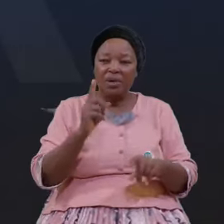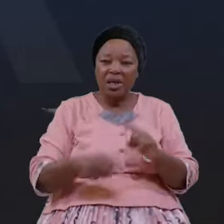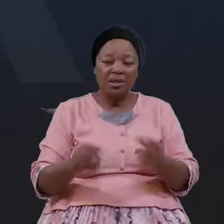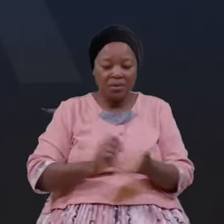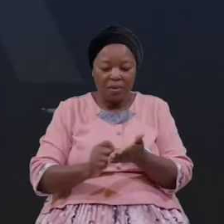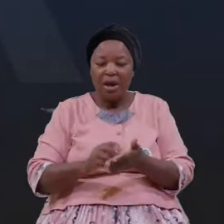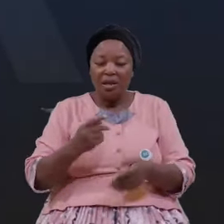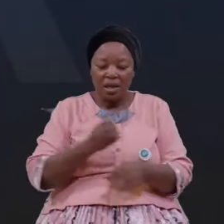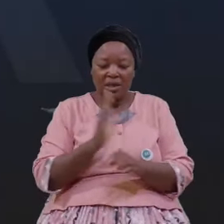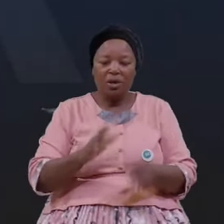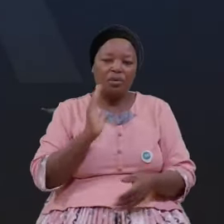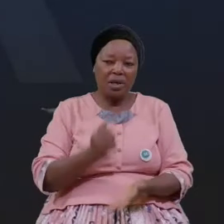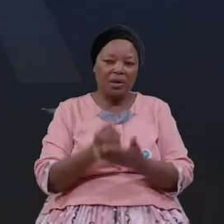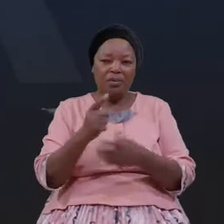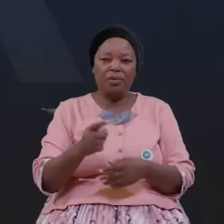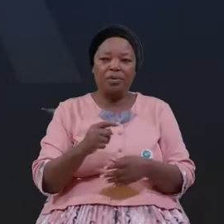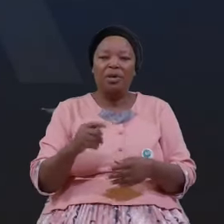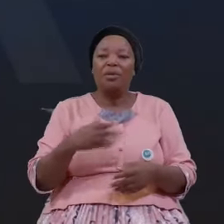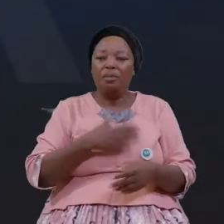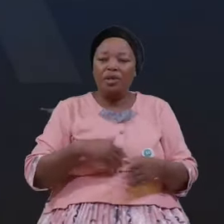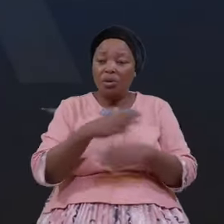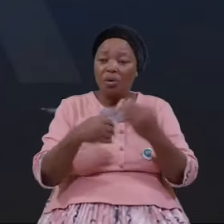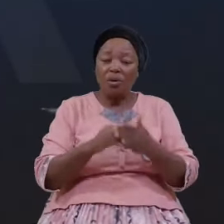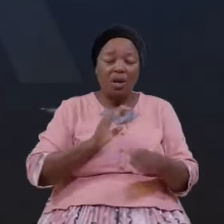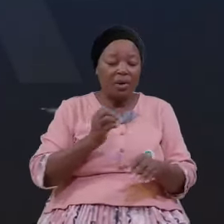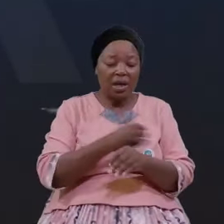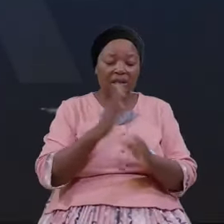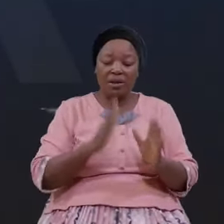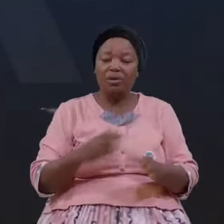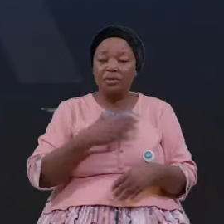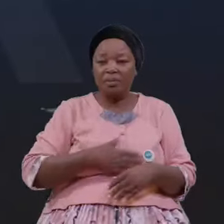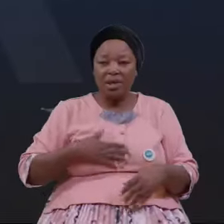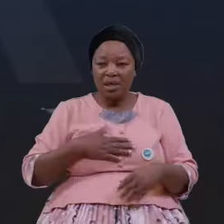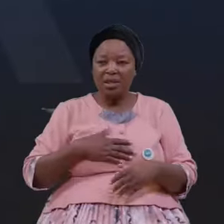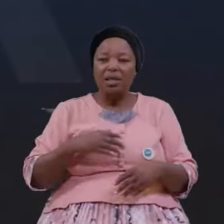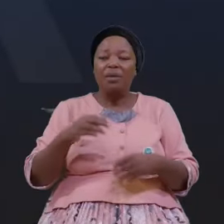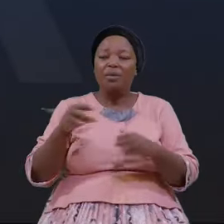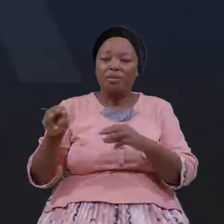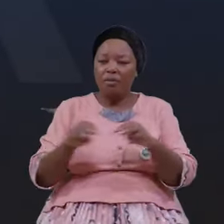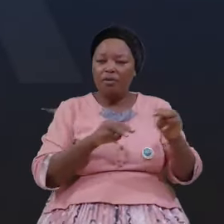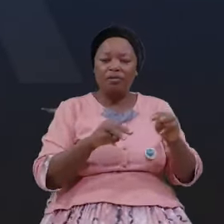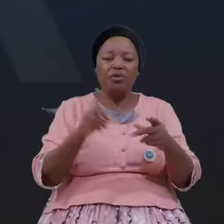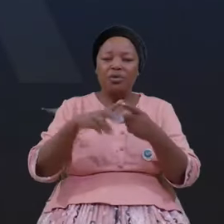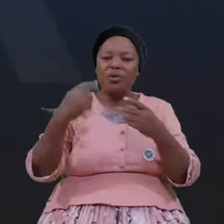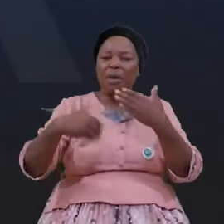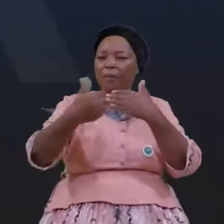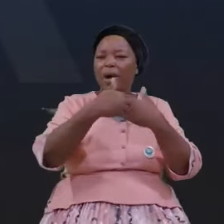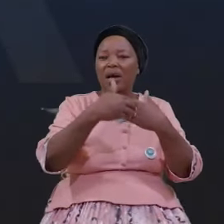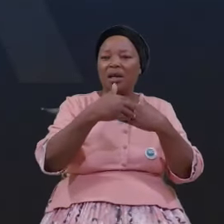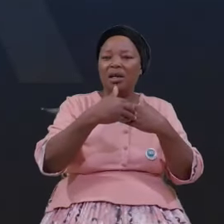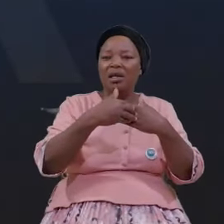all our counselors, please, I want us to move to the back, to the roadside. People are gathered all